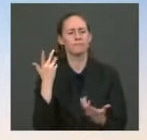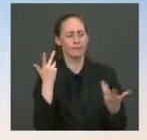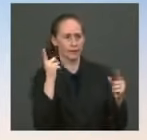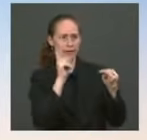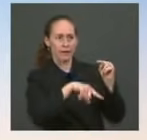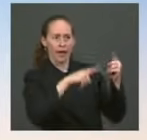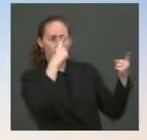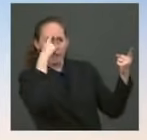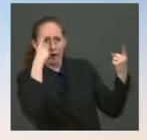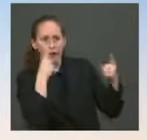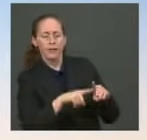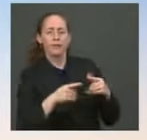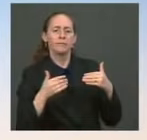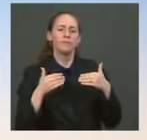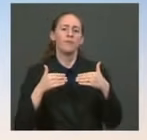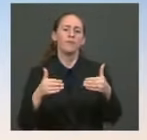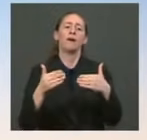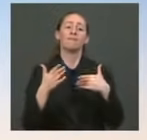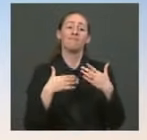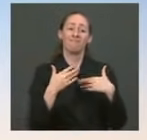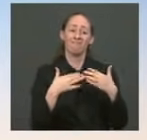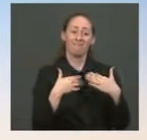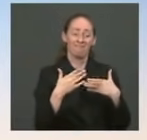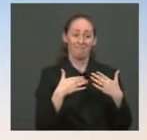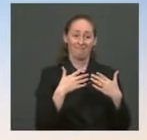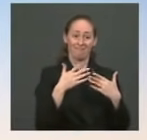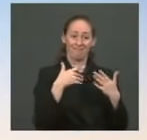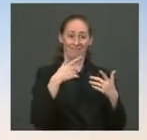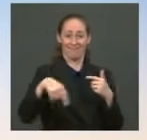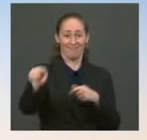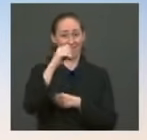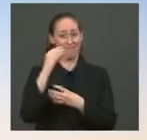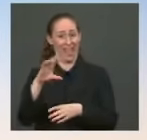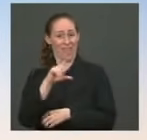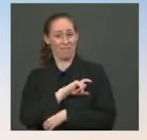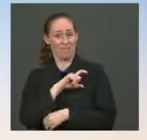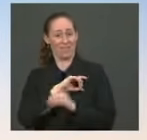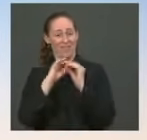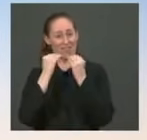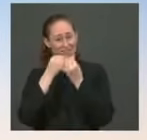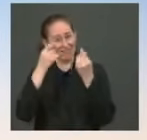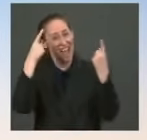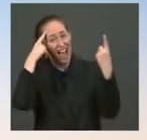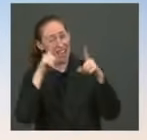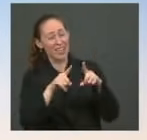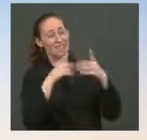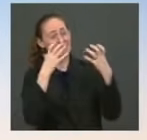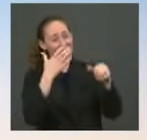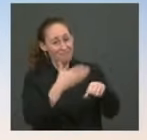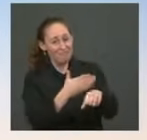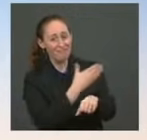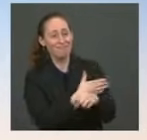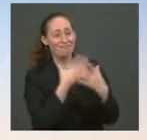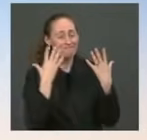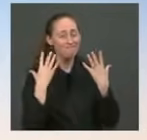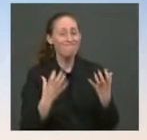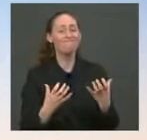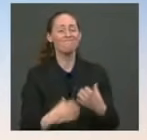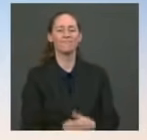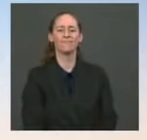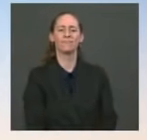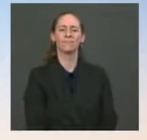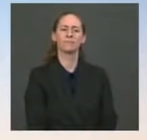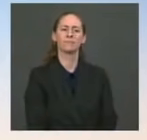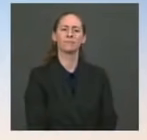they weren't able to move forward despite the fact that there was agreement from even police organizations and others about what the path forward looked like. So